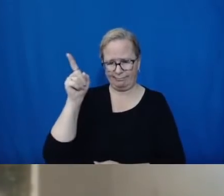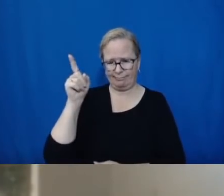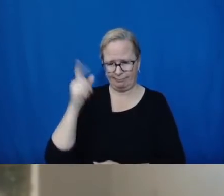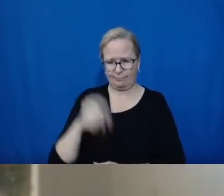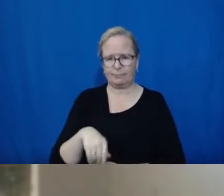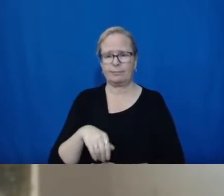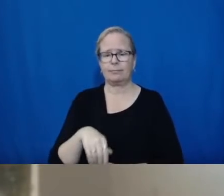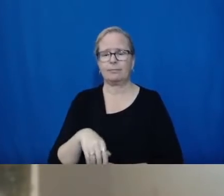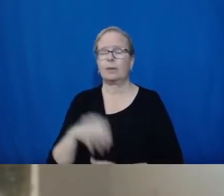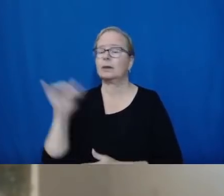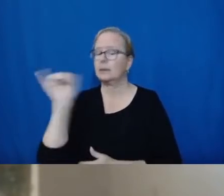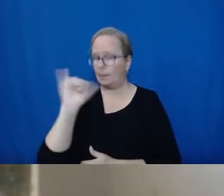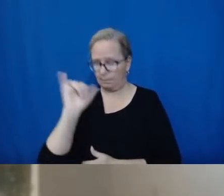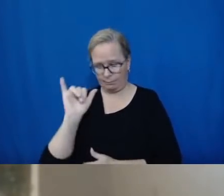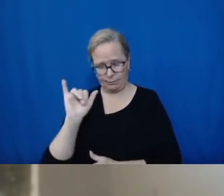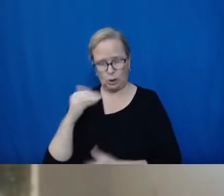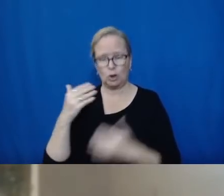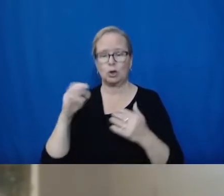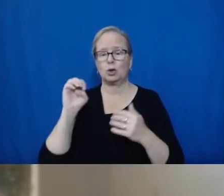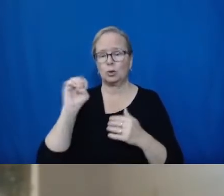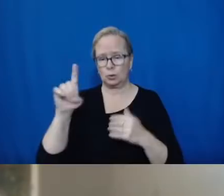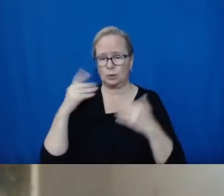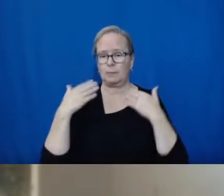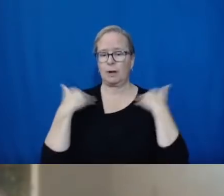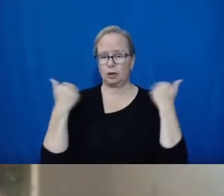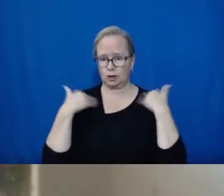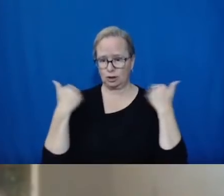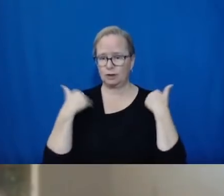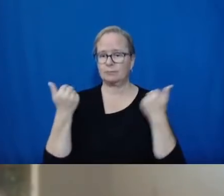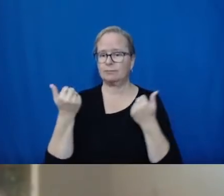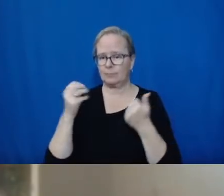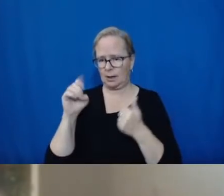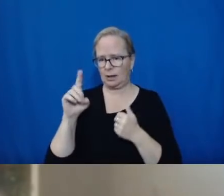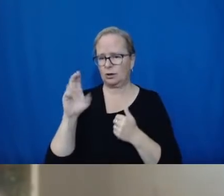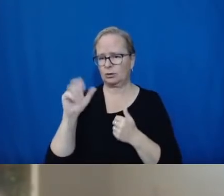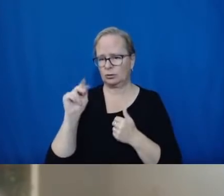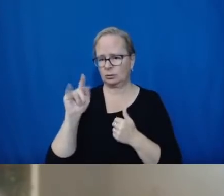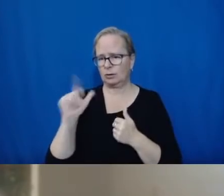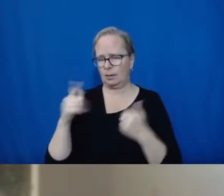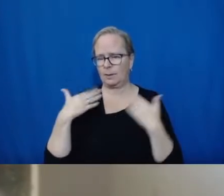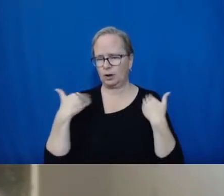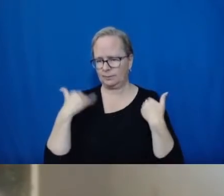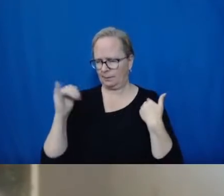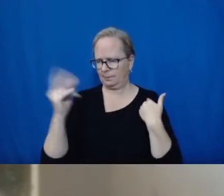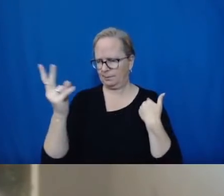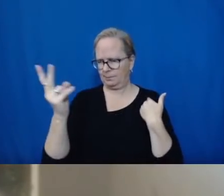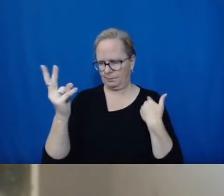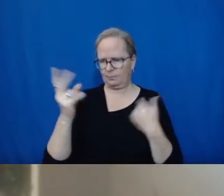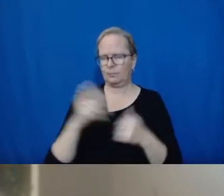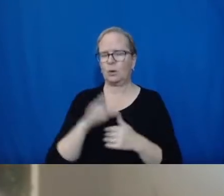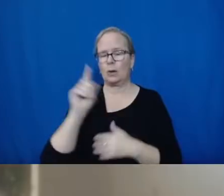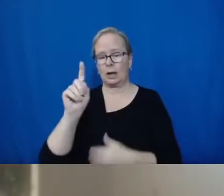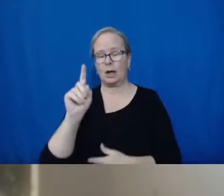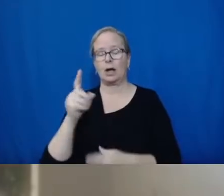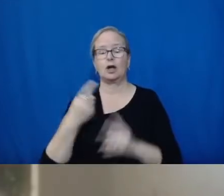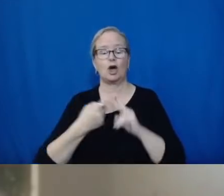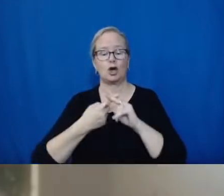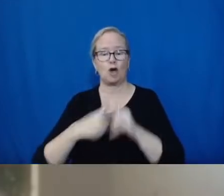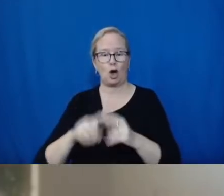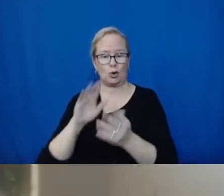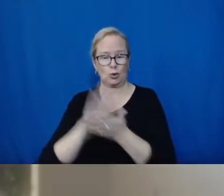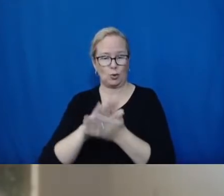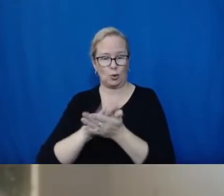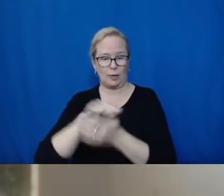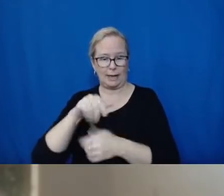government, including the education minister. So just in summary, we knew starting this school